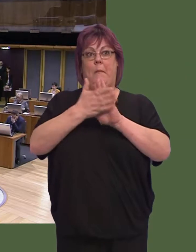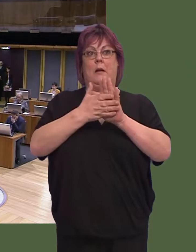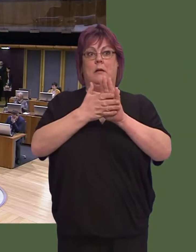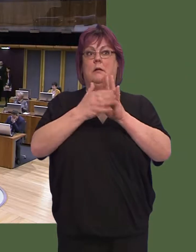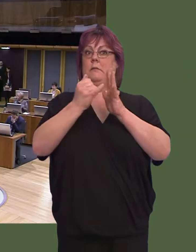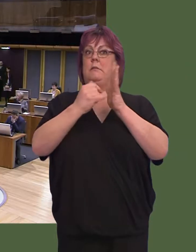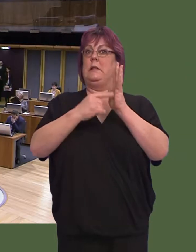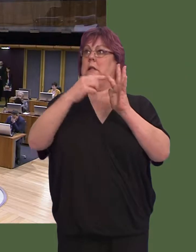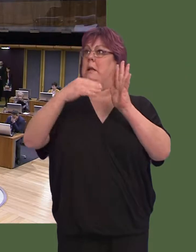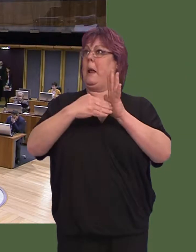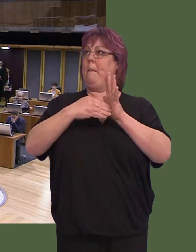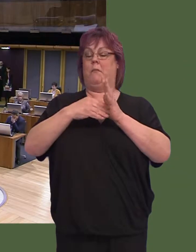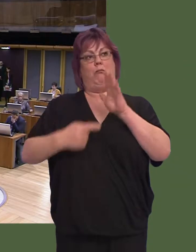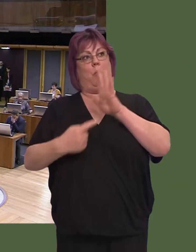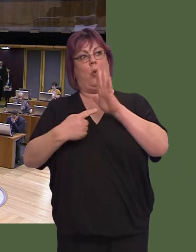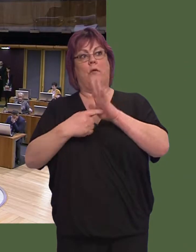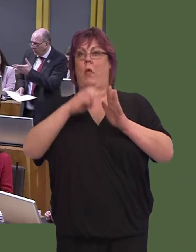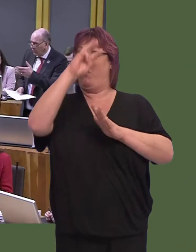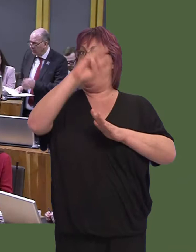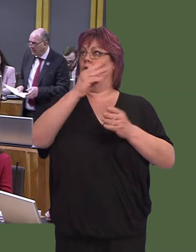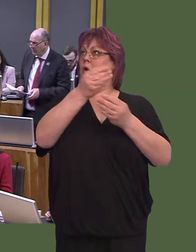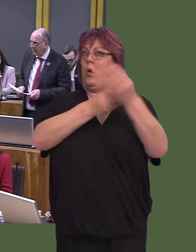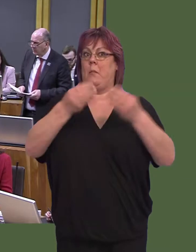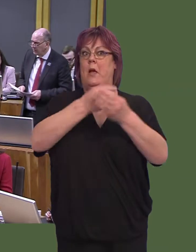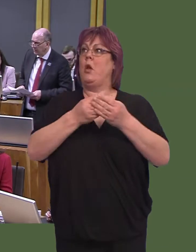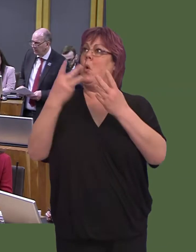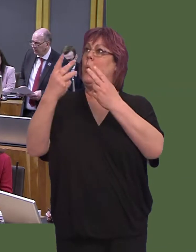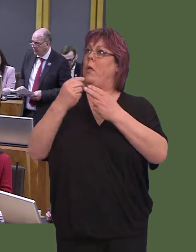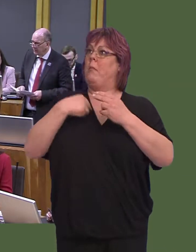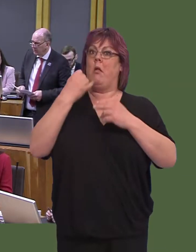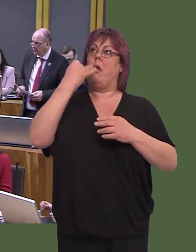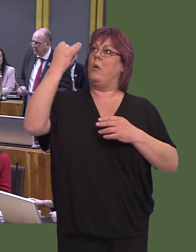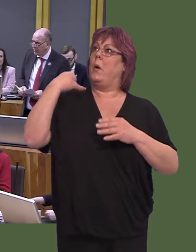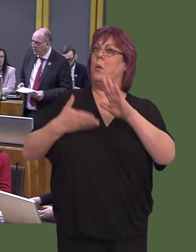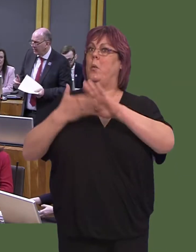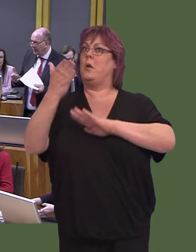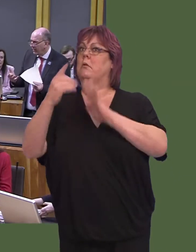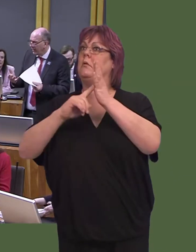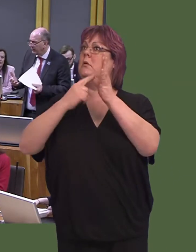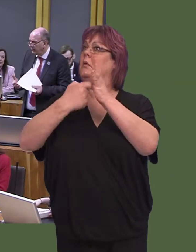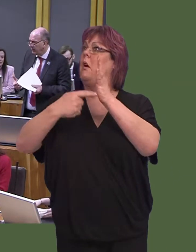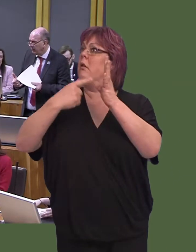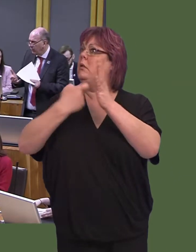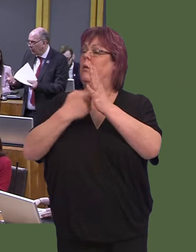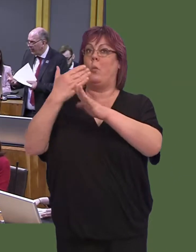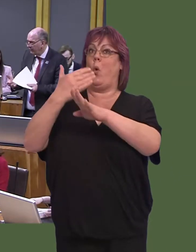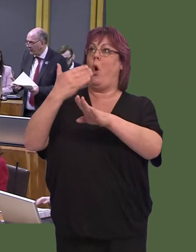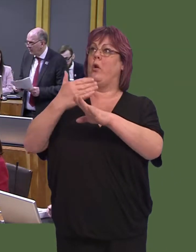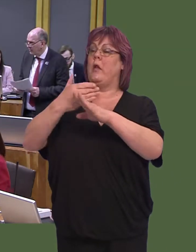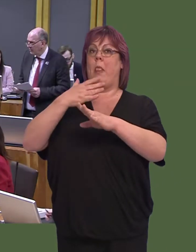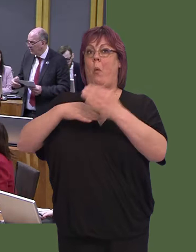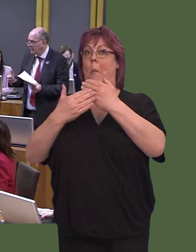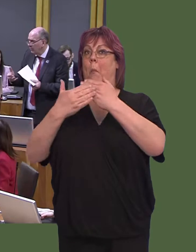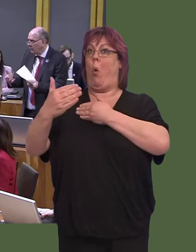science, engineering and technology to the Welsh economy. You were with me last week at the Tata Works, where again they highlighted the role they